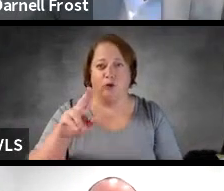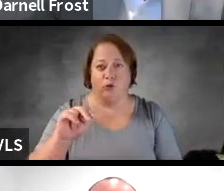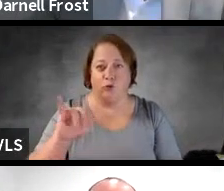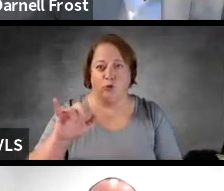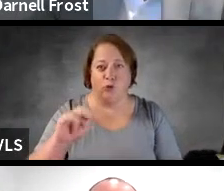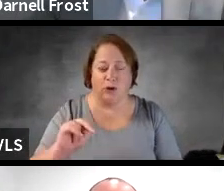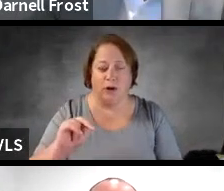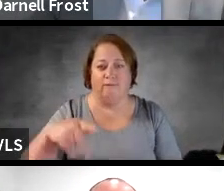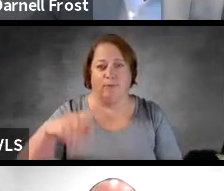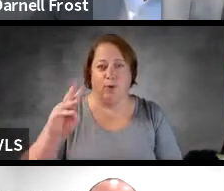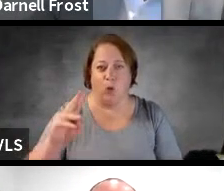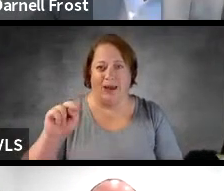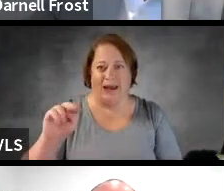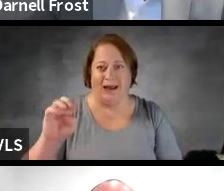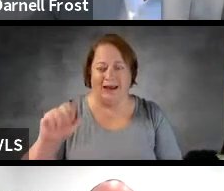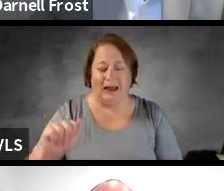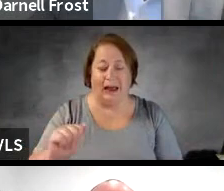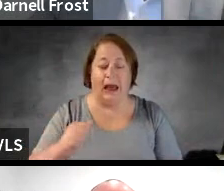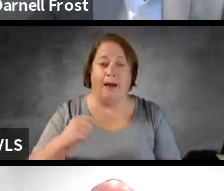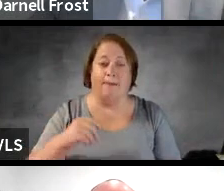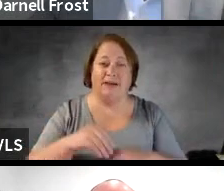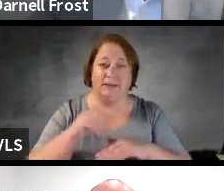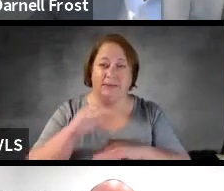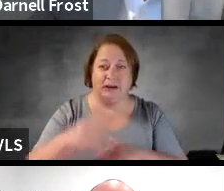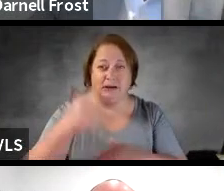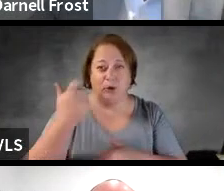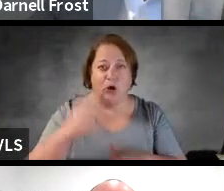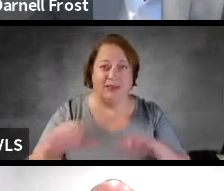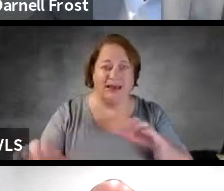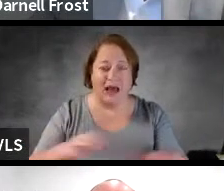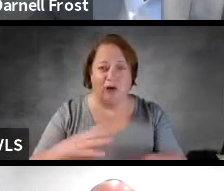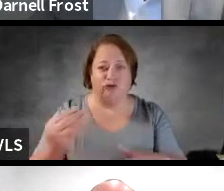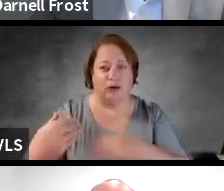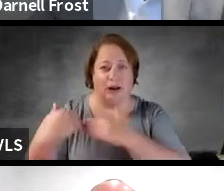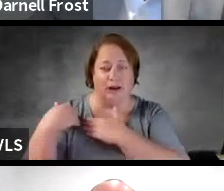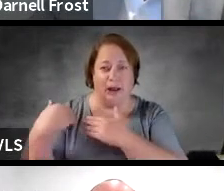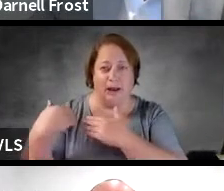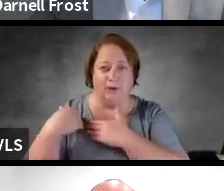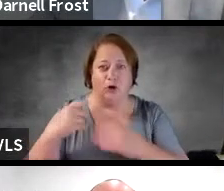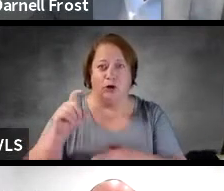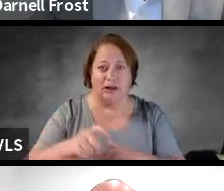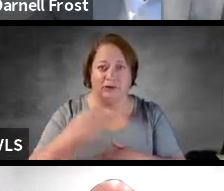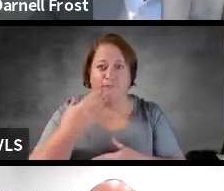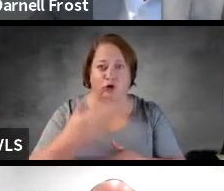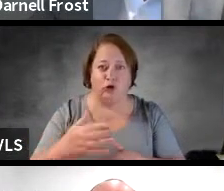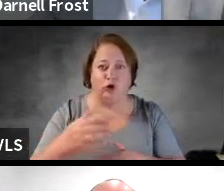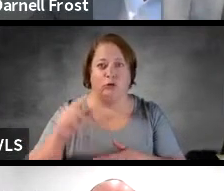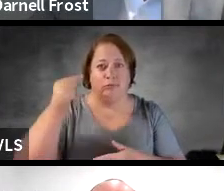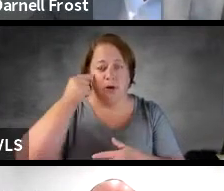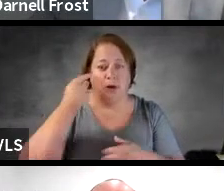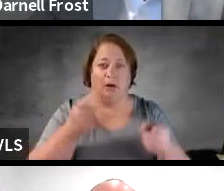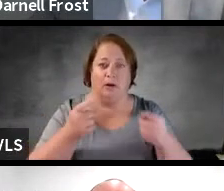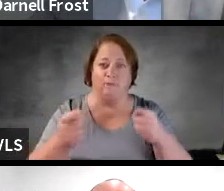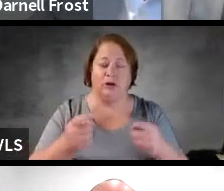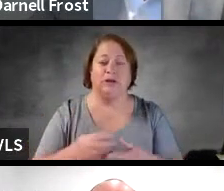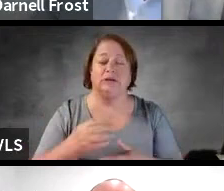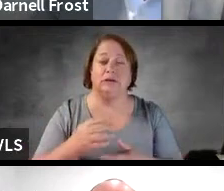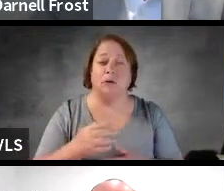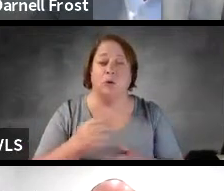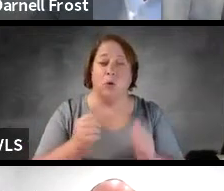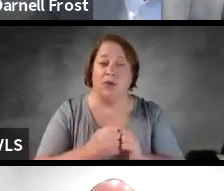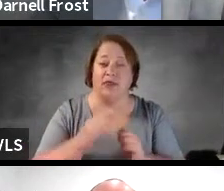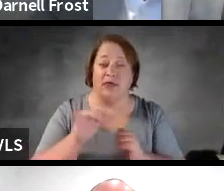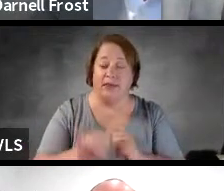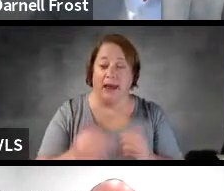because I believe action and accountability are a necessary component of good governance. It is in the spirit of that, hoping I bring